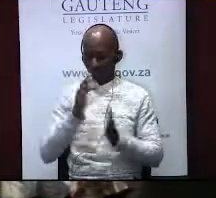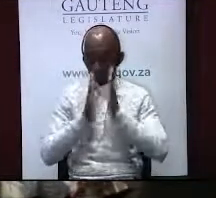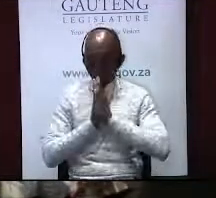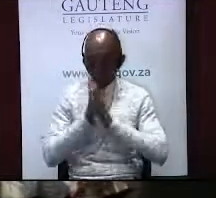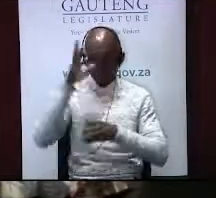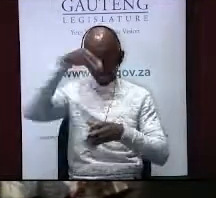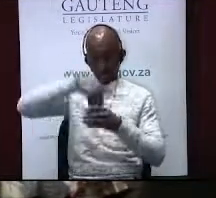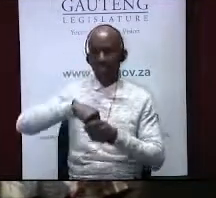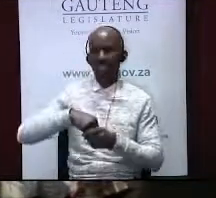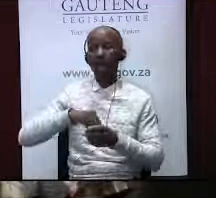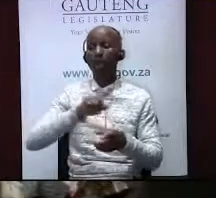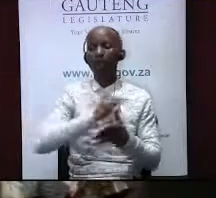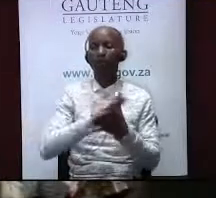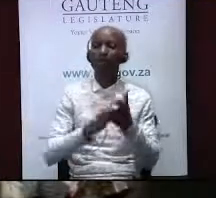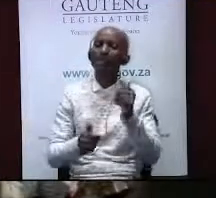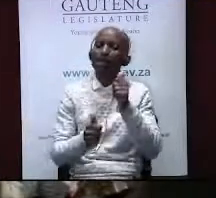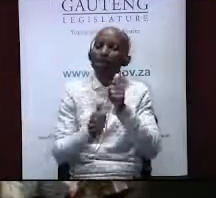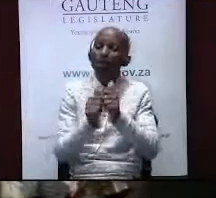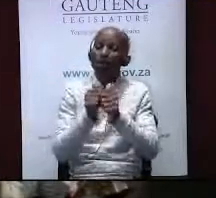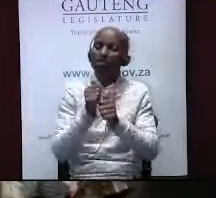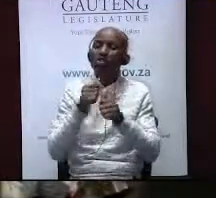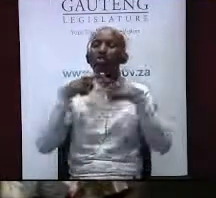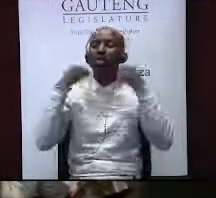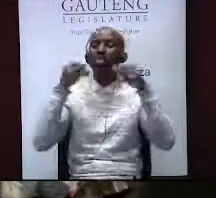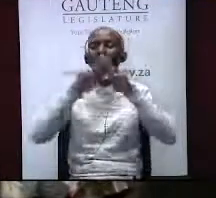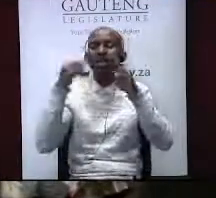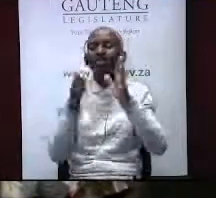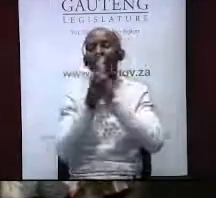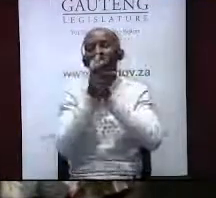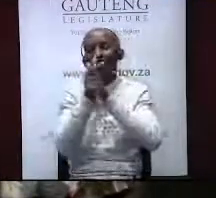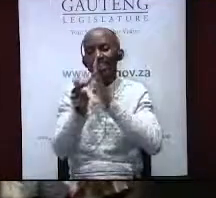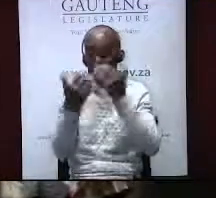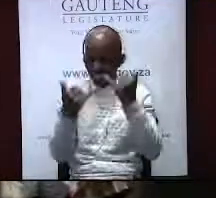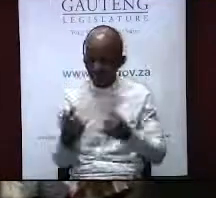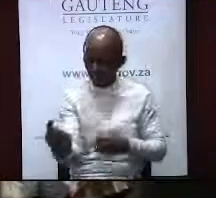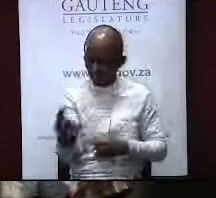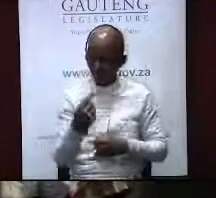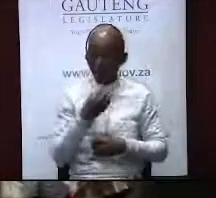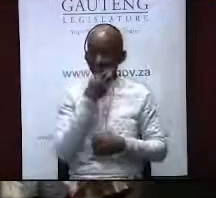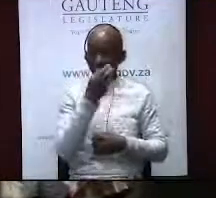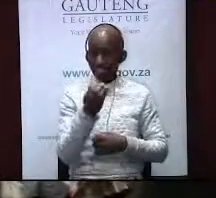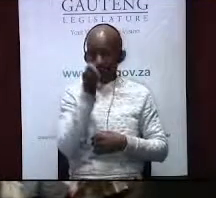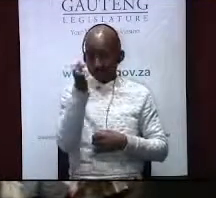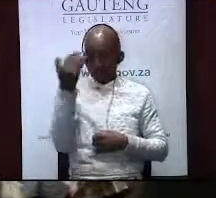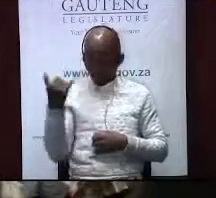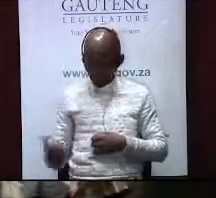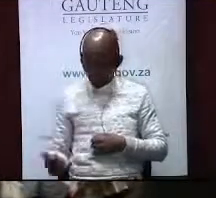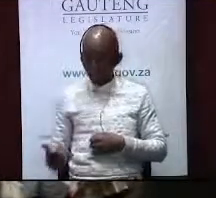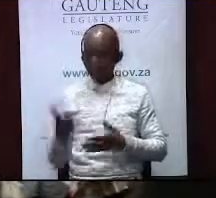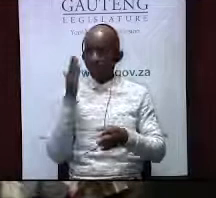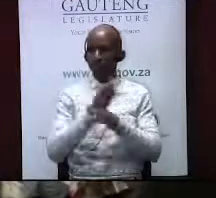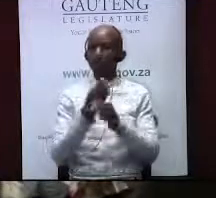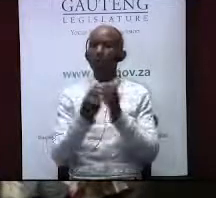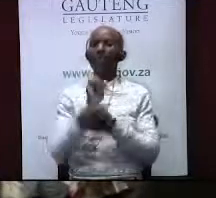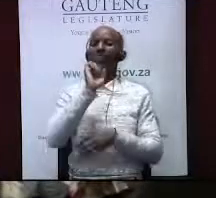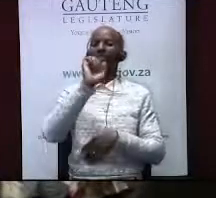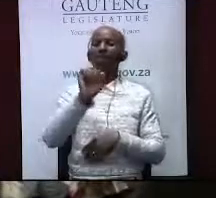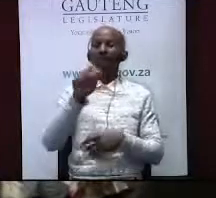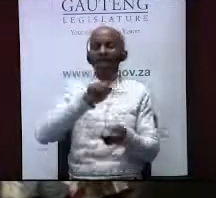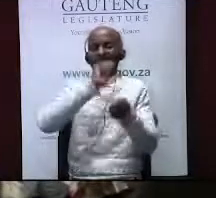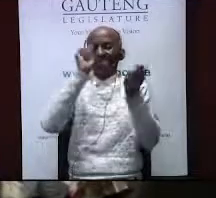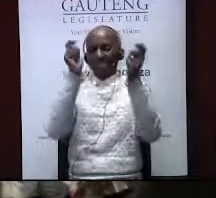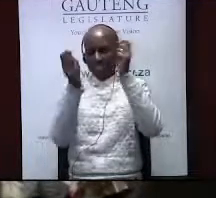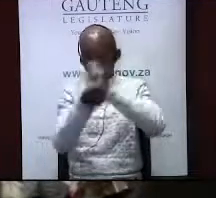in. Because most of the pastors, they don't have the skills. So we are coming, we are saying, here we are, let's work with you. And